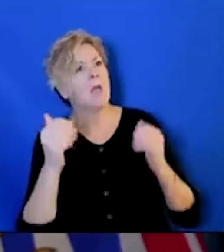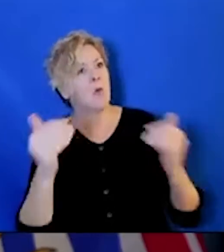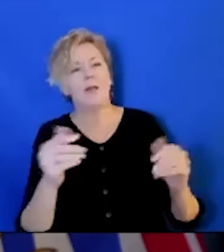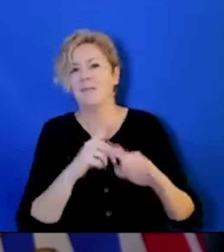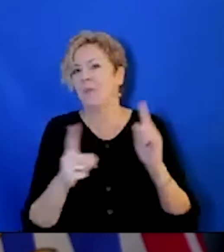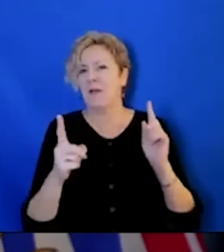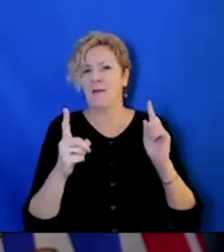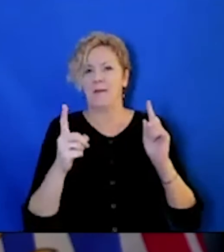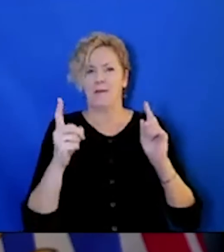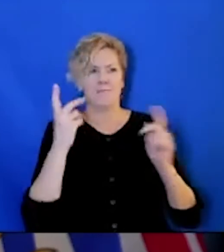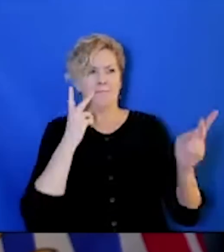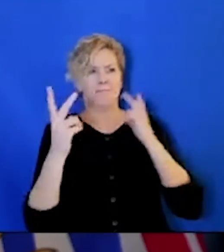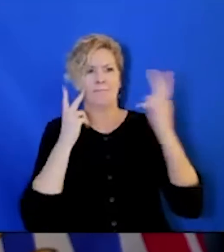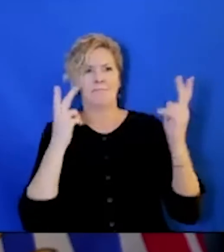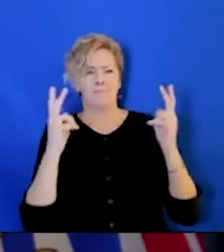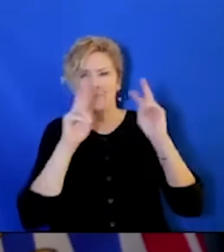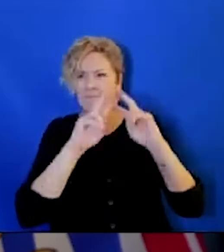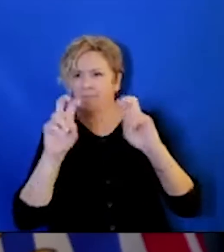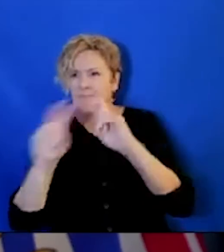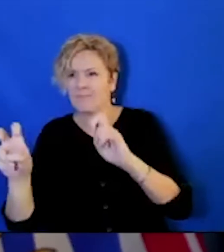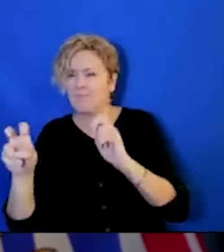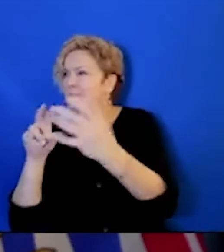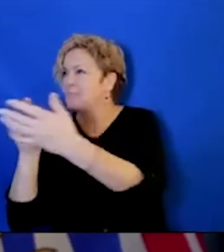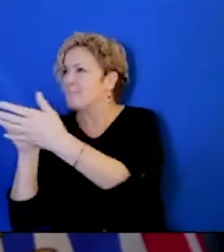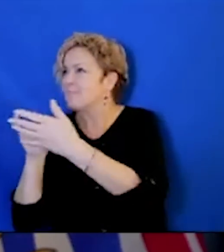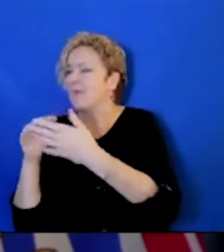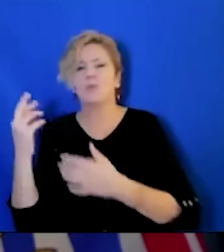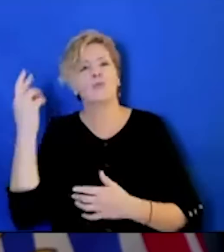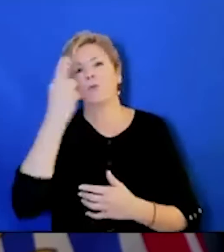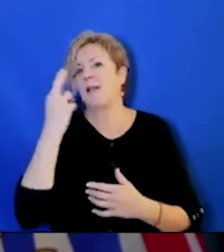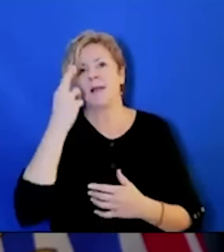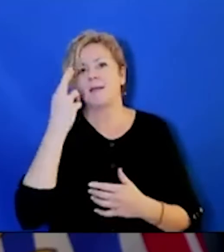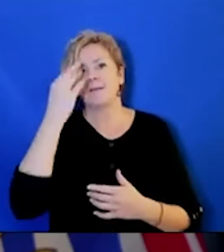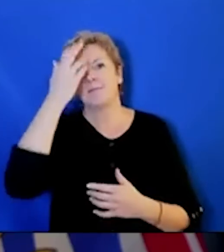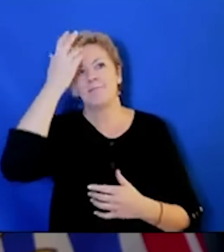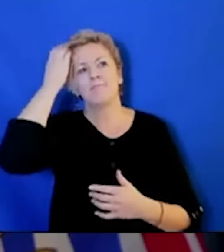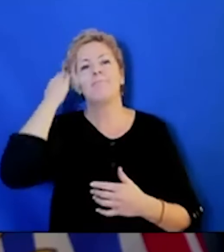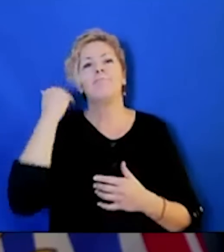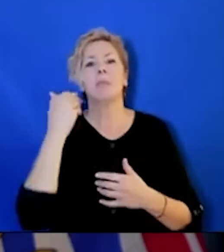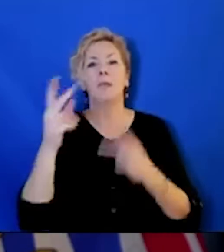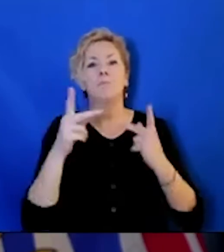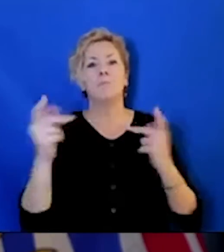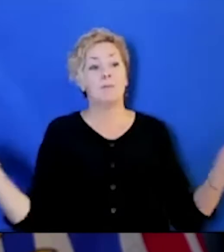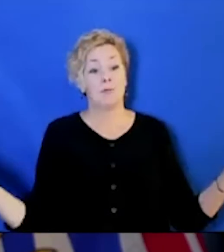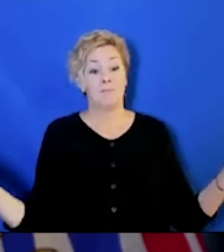loud music playing, and spin classes are one of those situations, that is a very